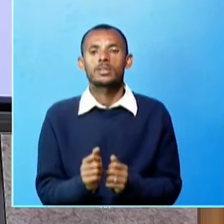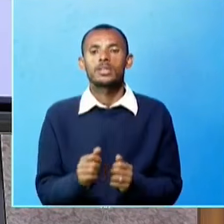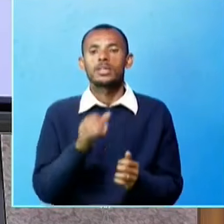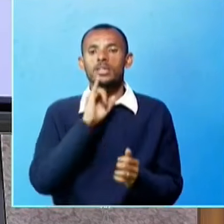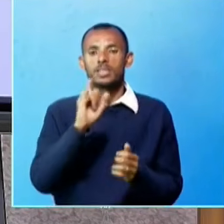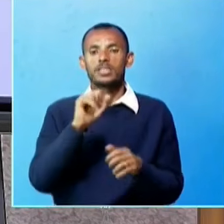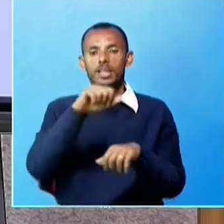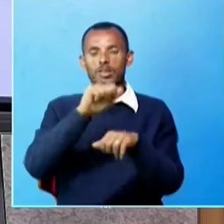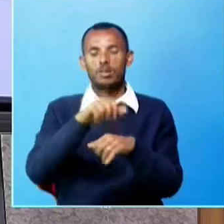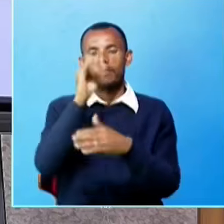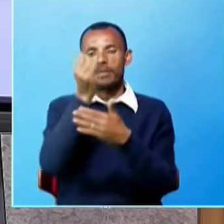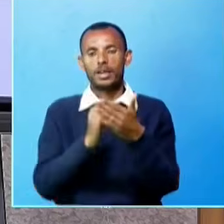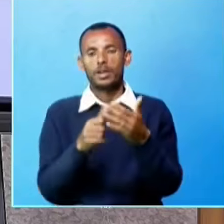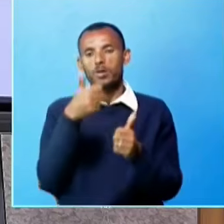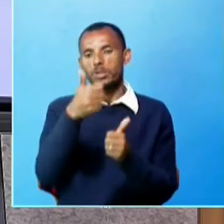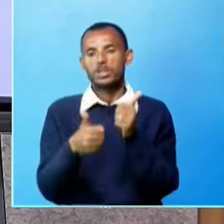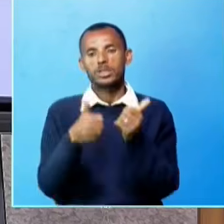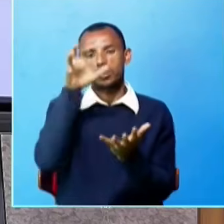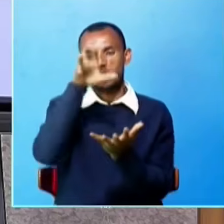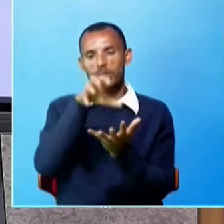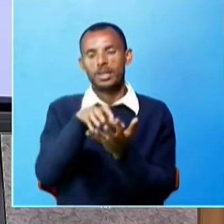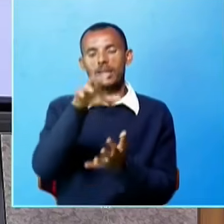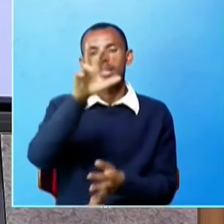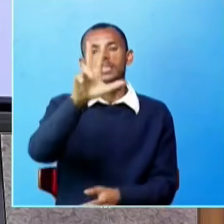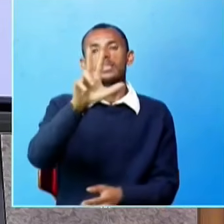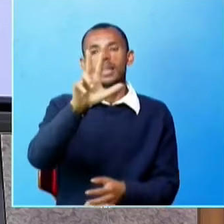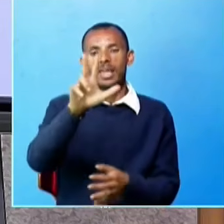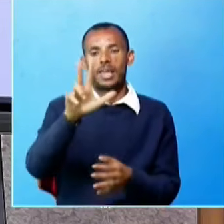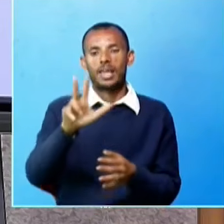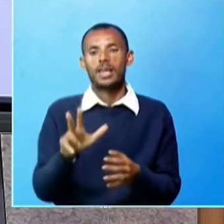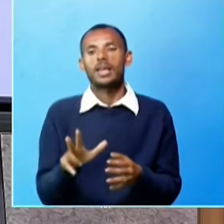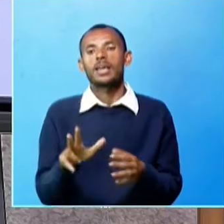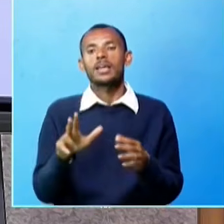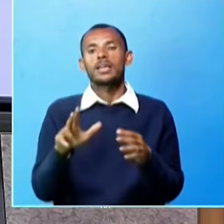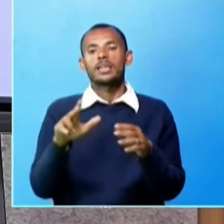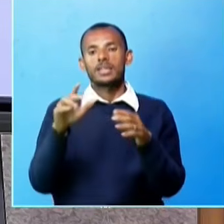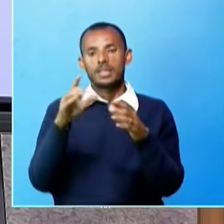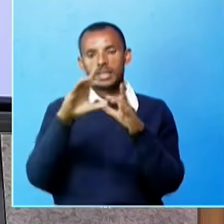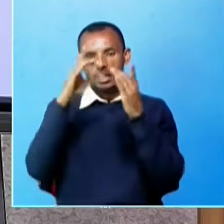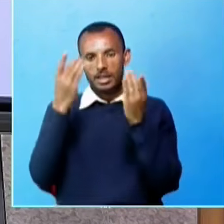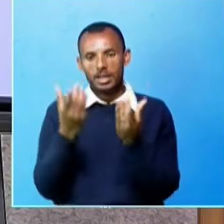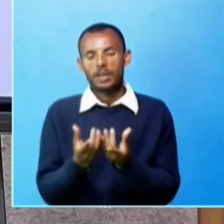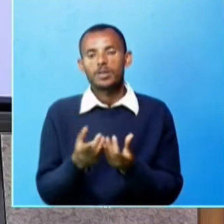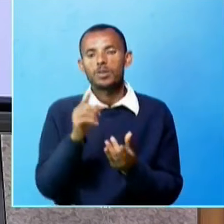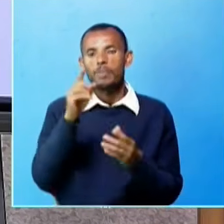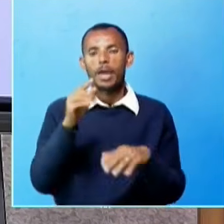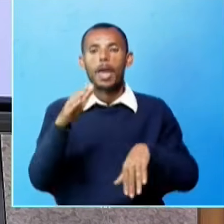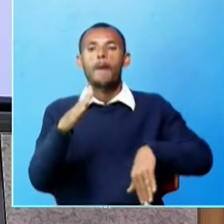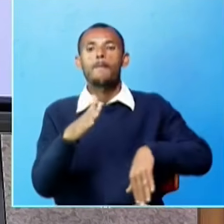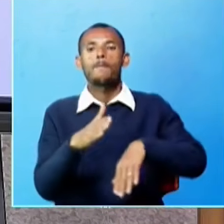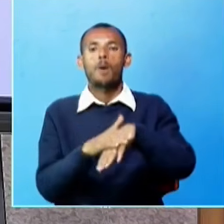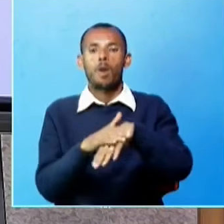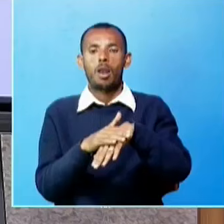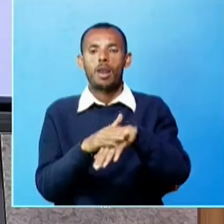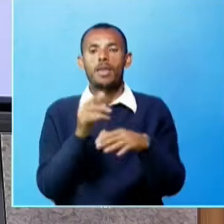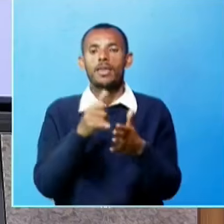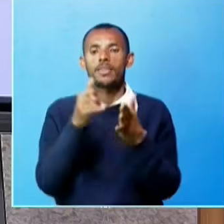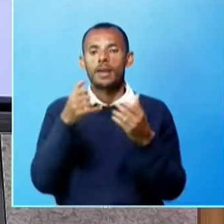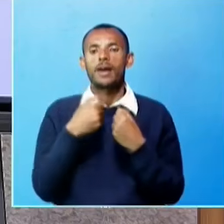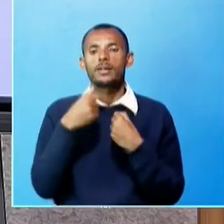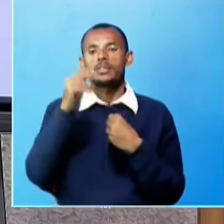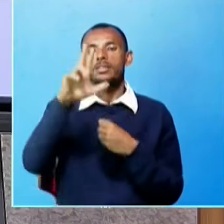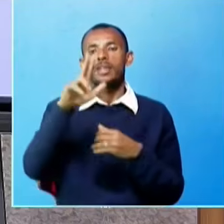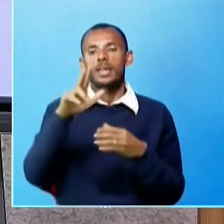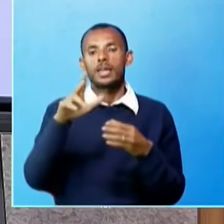is a solid figure which contains 3 dimensions. You may have a ball which is a 3 dimension. Okay,